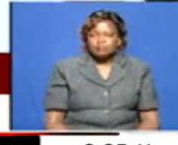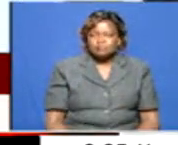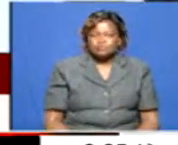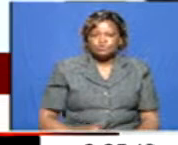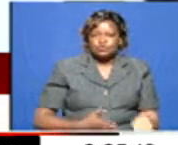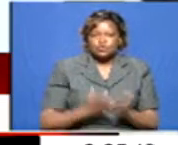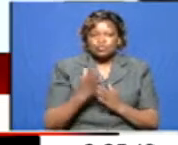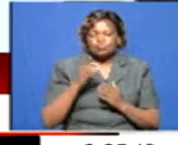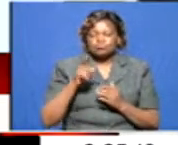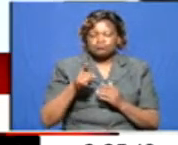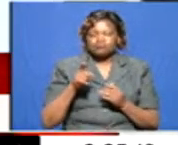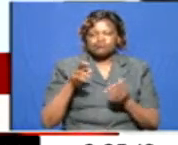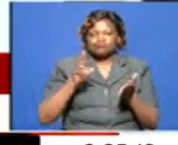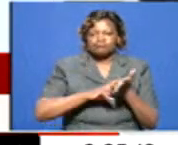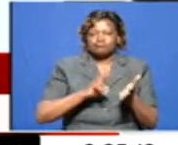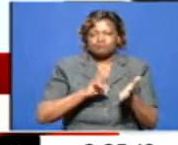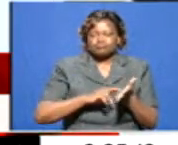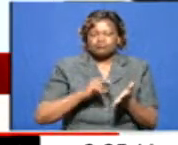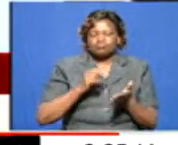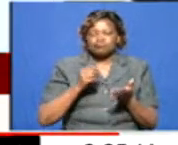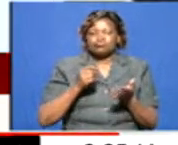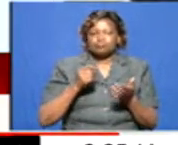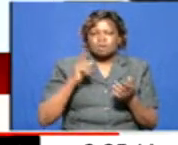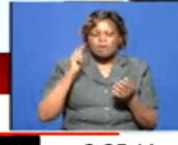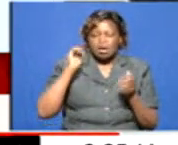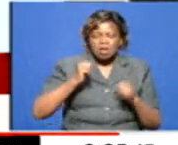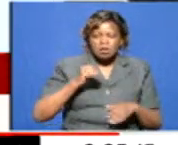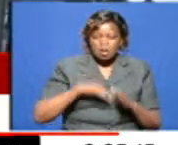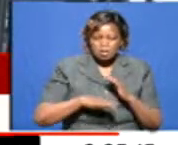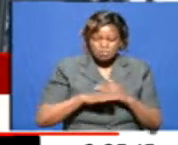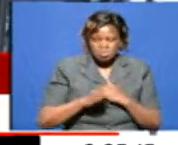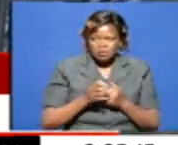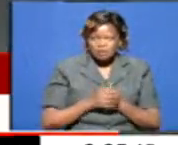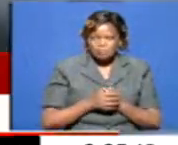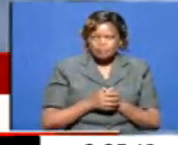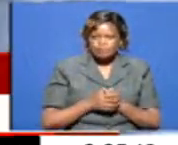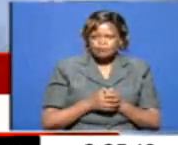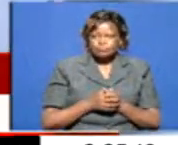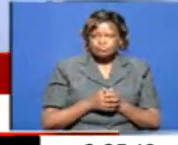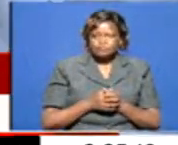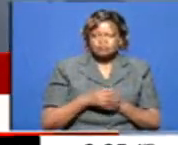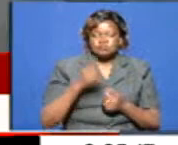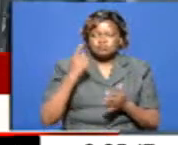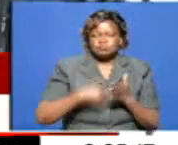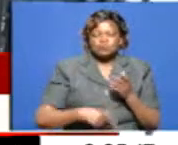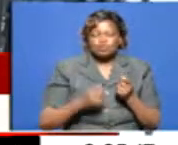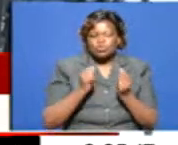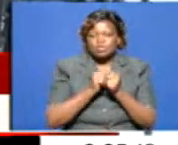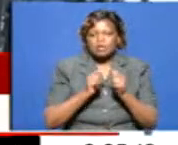claims registration app, Kenyans will be able to access life tax relief. With a certificate, the